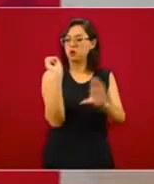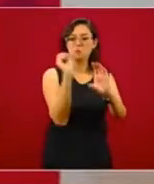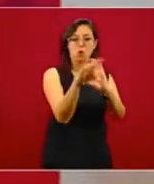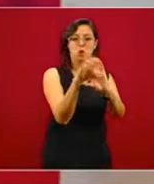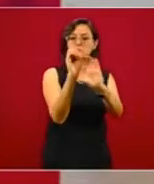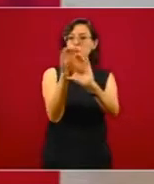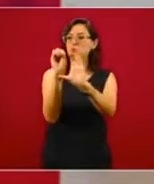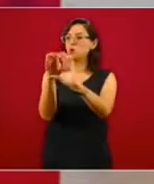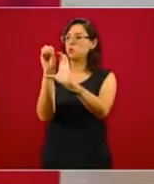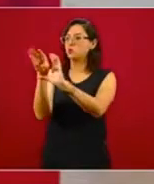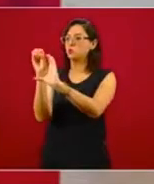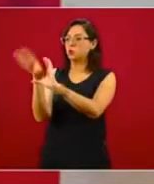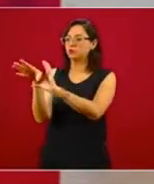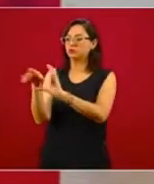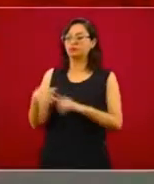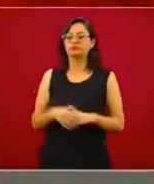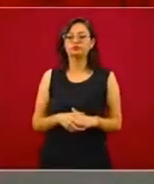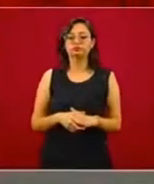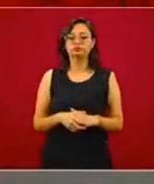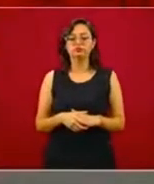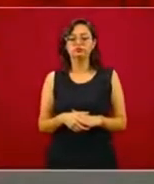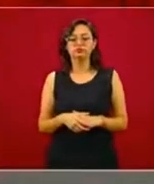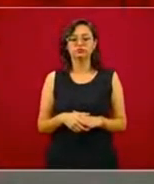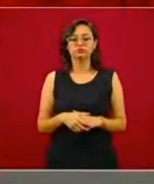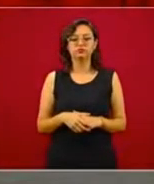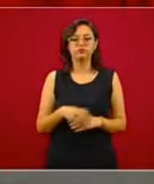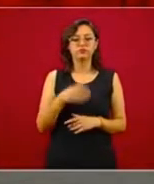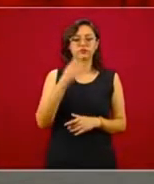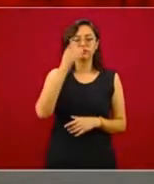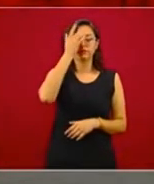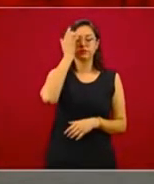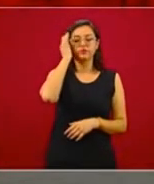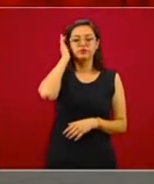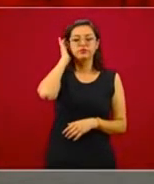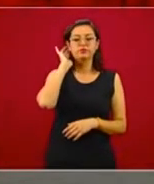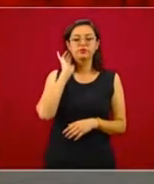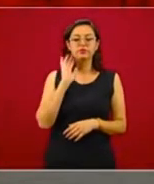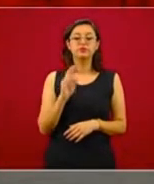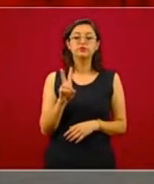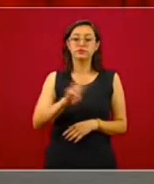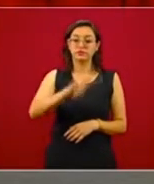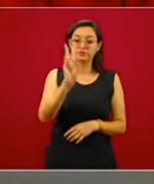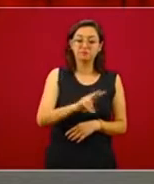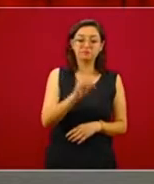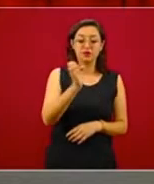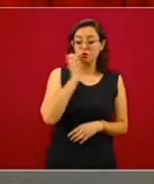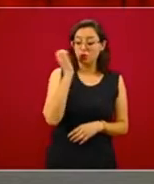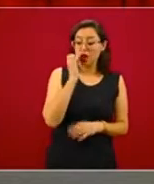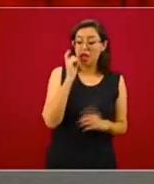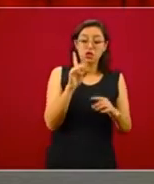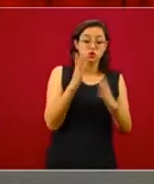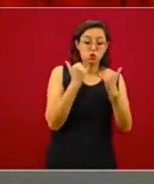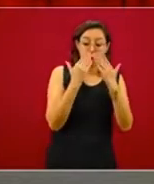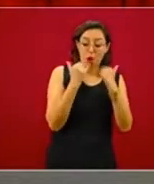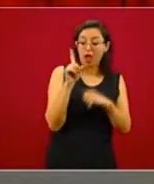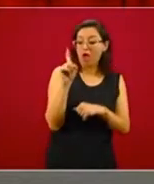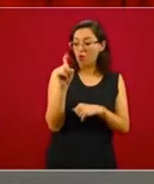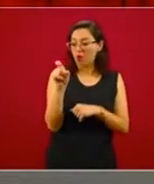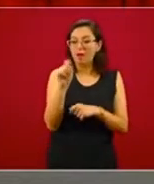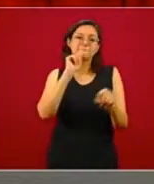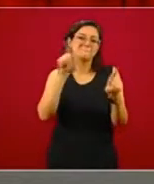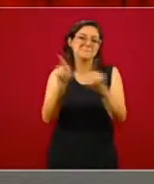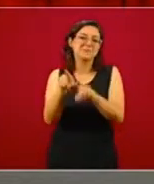47,000 schools. And this matches with the schools that have